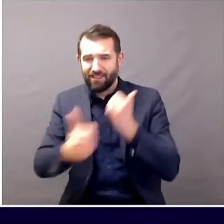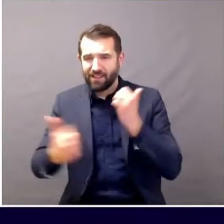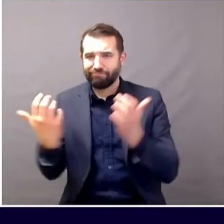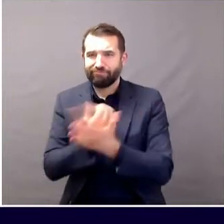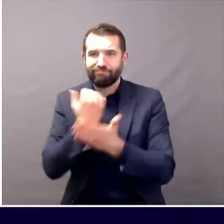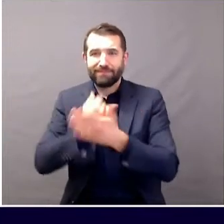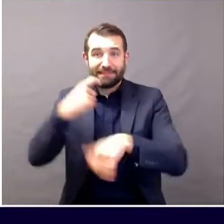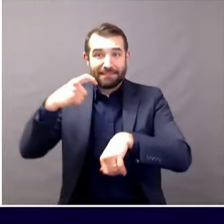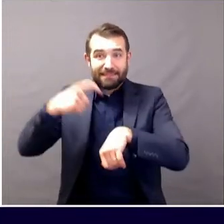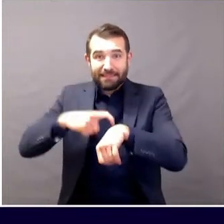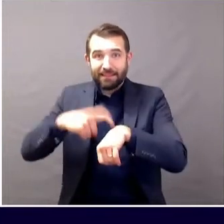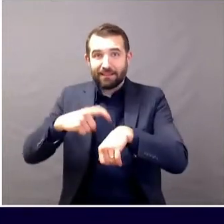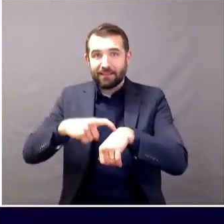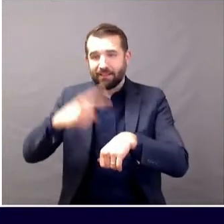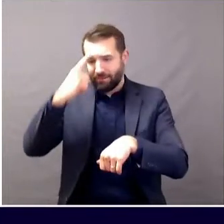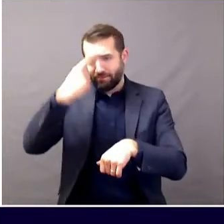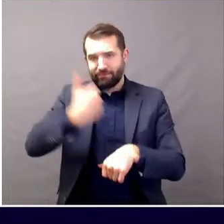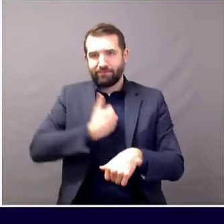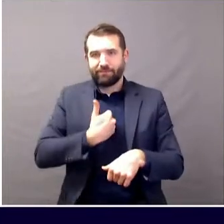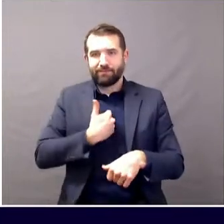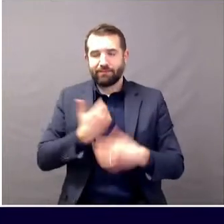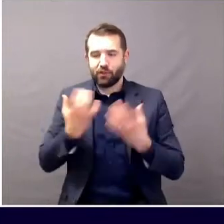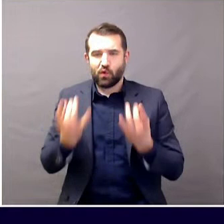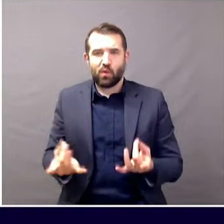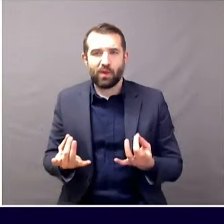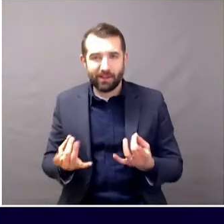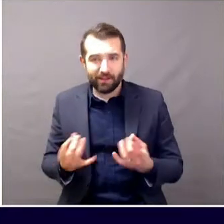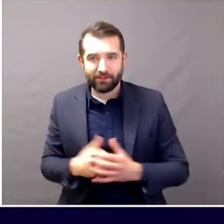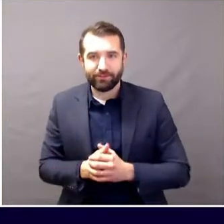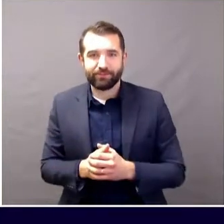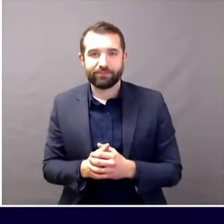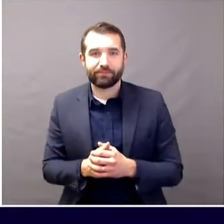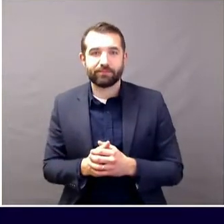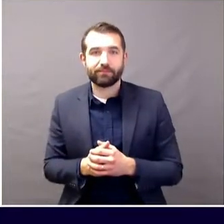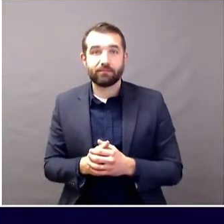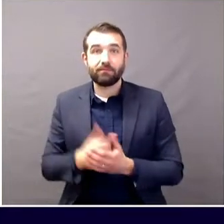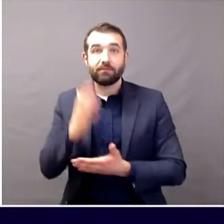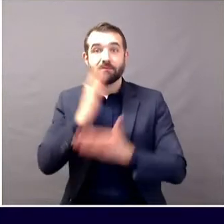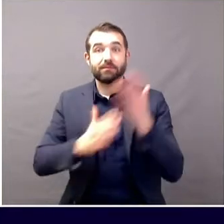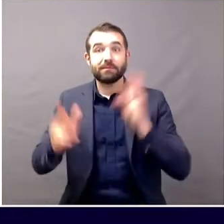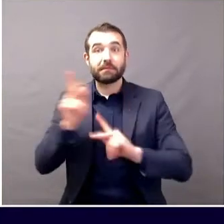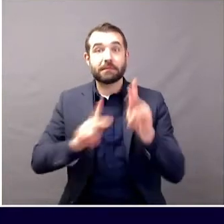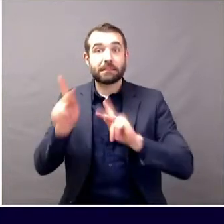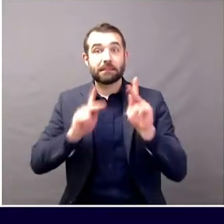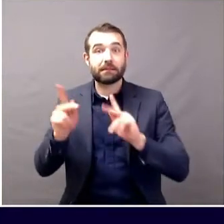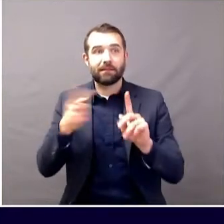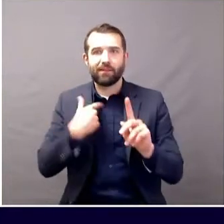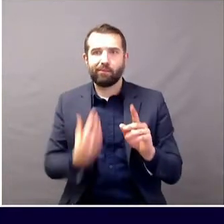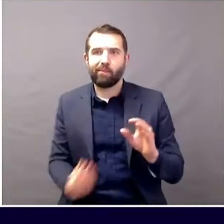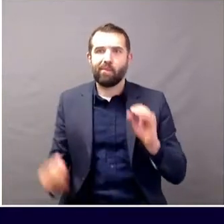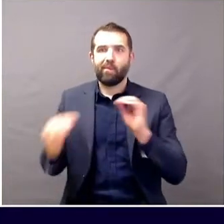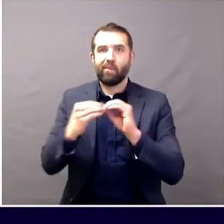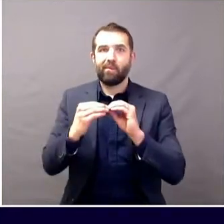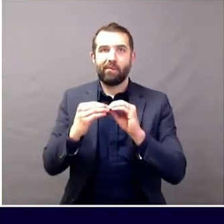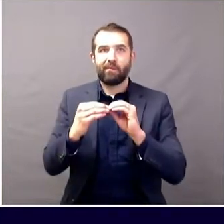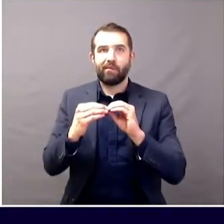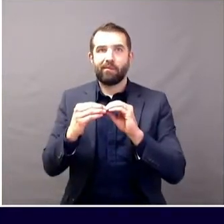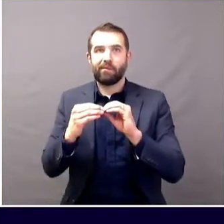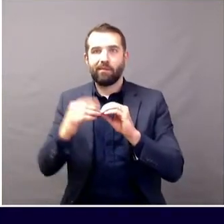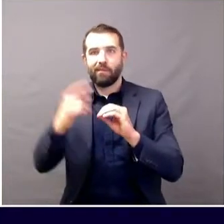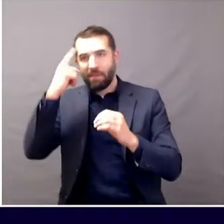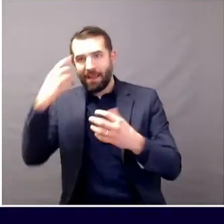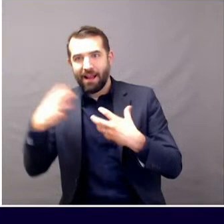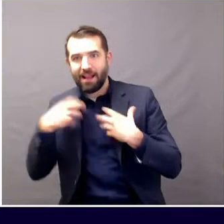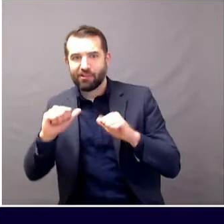Some people are vulnerable to mental health and substance use challenges, and their experiences may cross the line into a